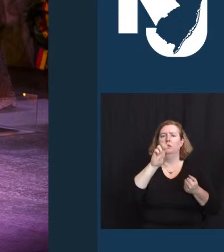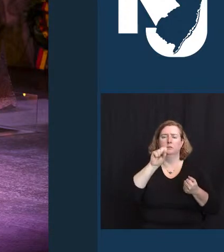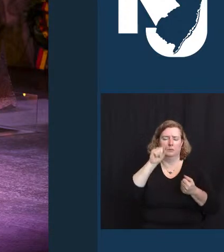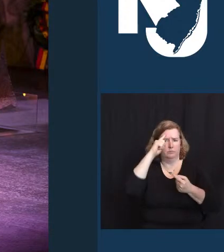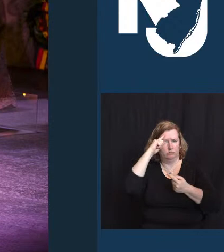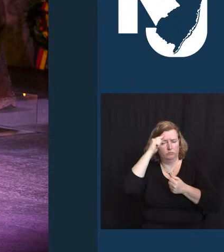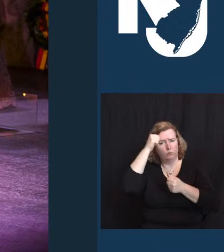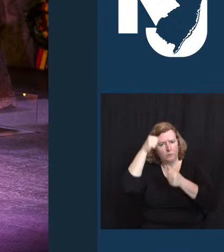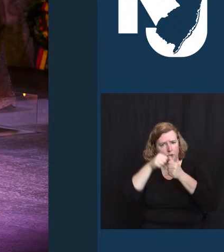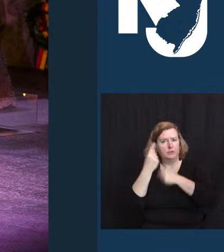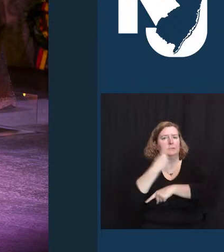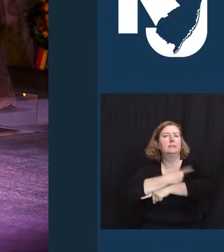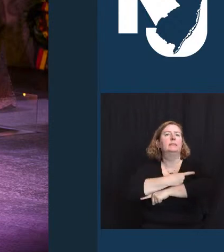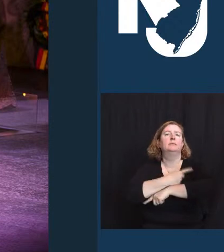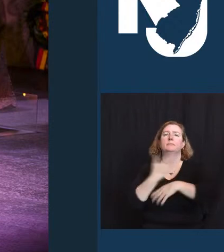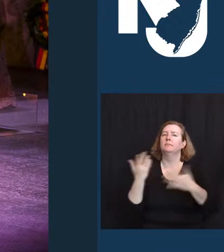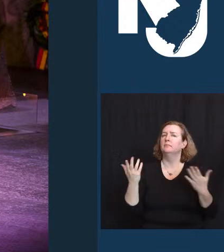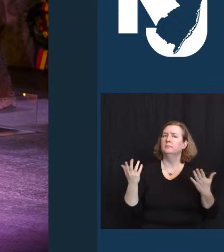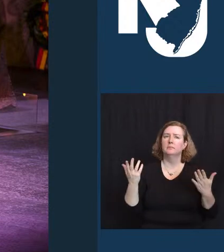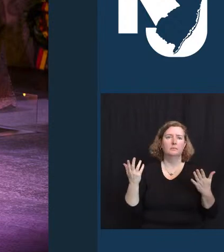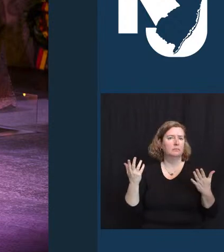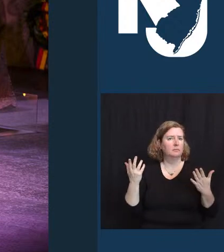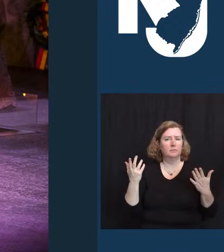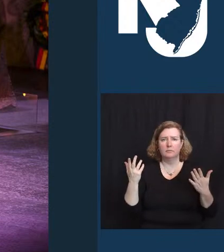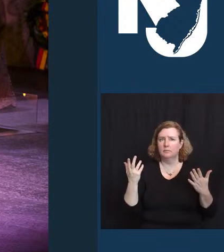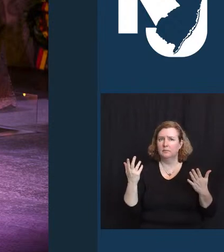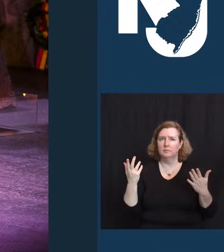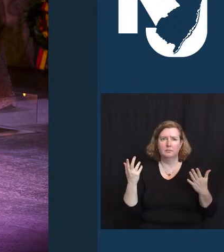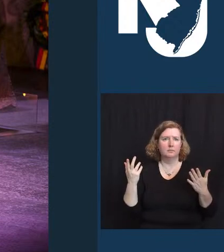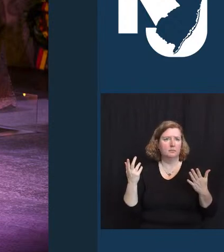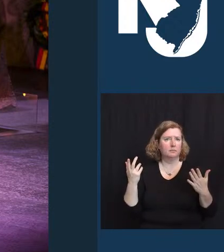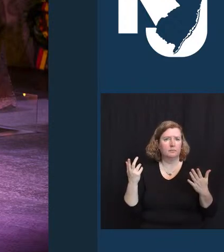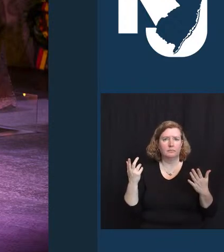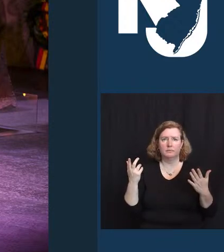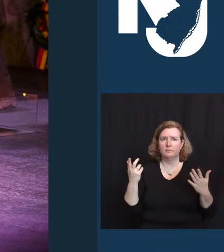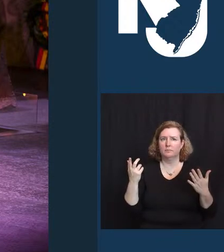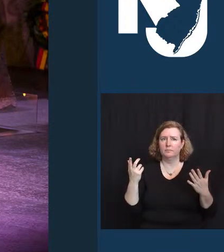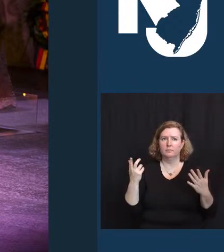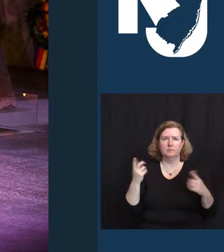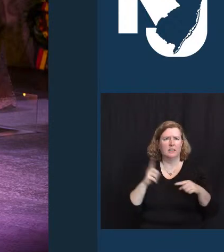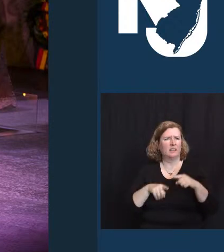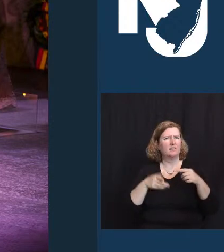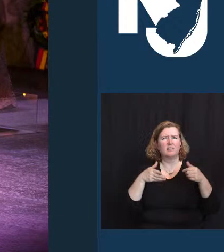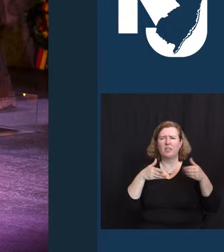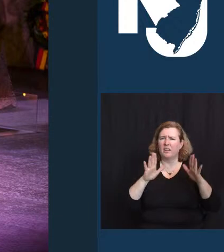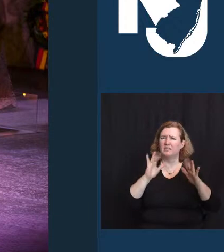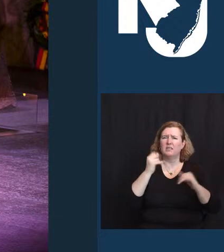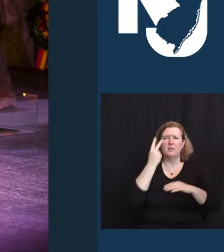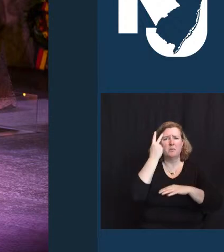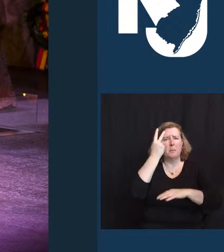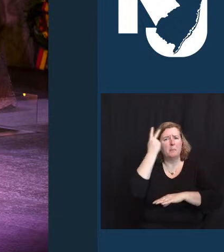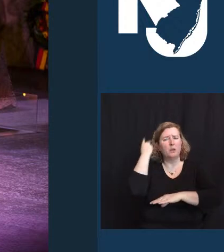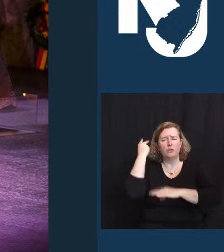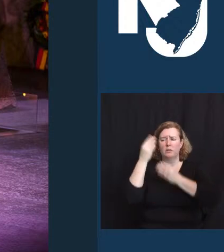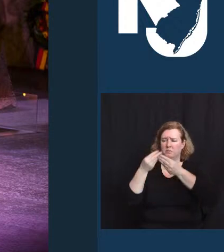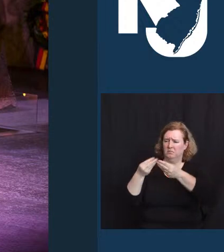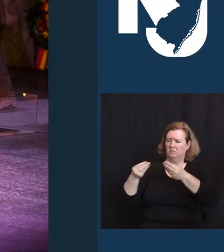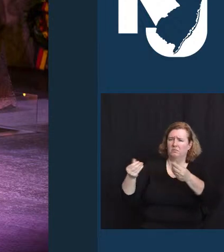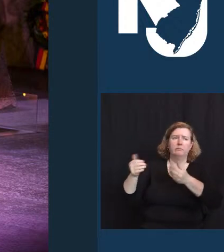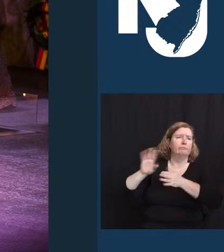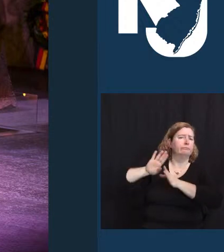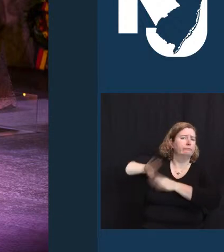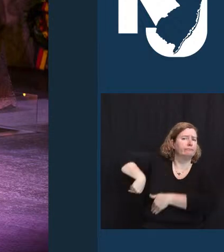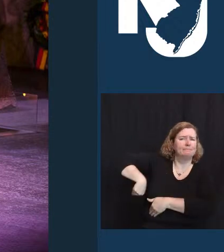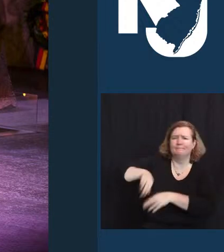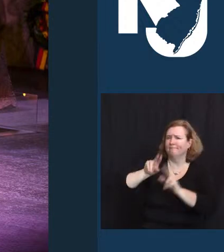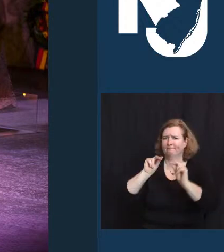and millions of others who were senselessly murdered by the powerful forces of hate and ignorance fade away.